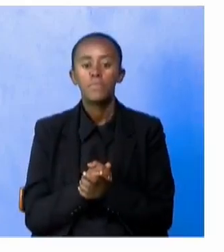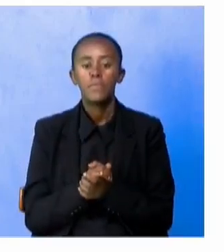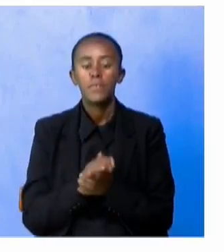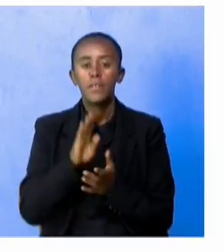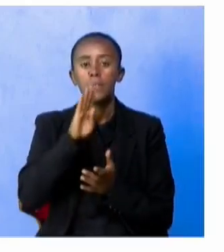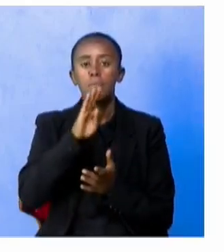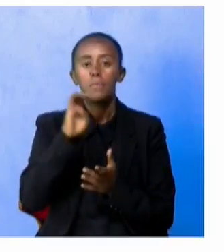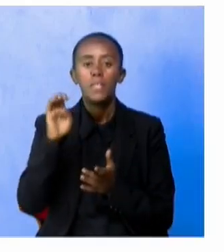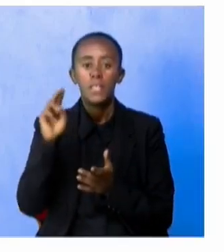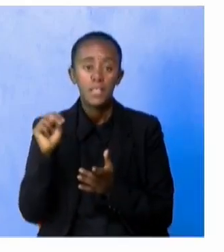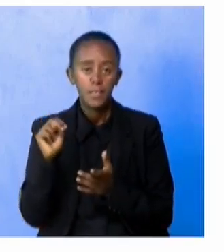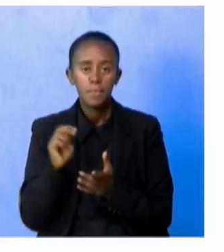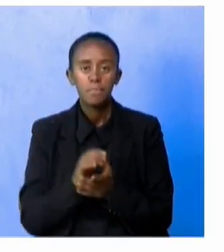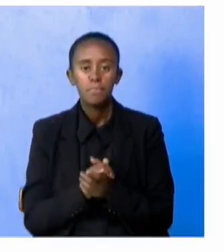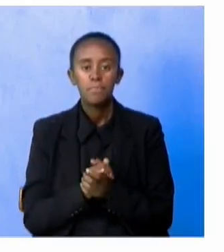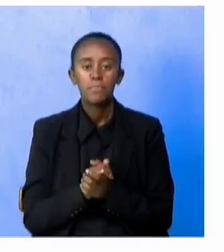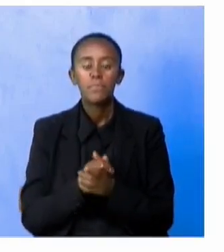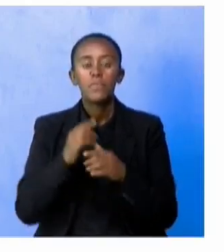going